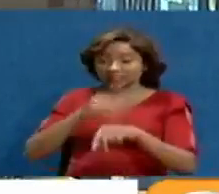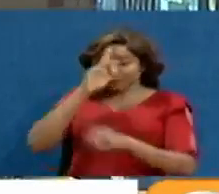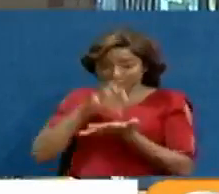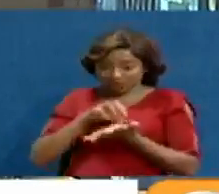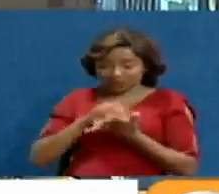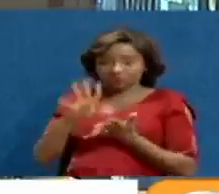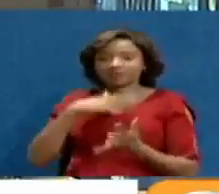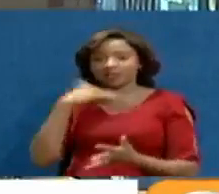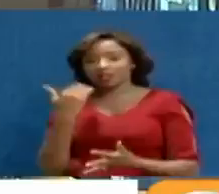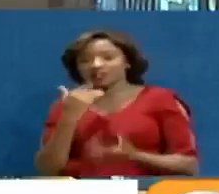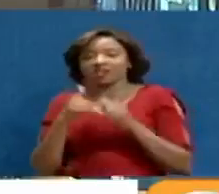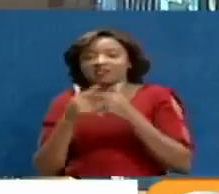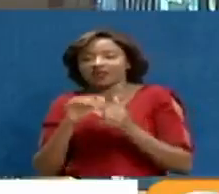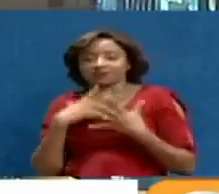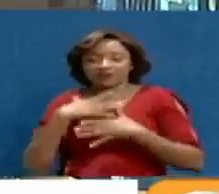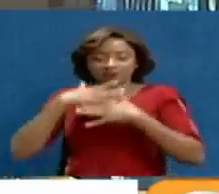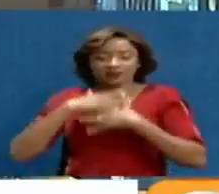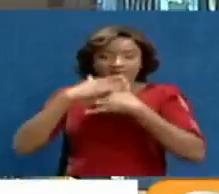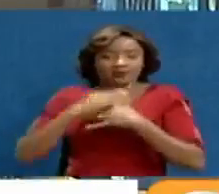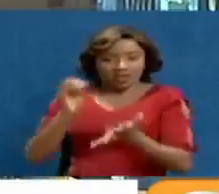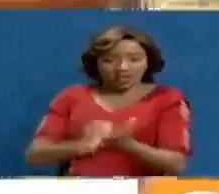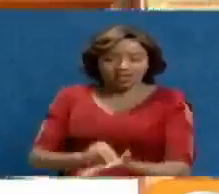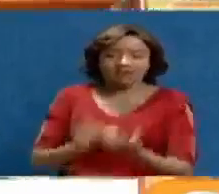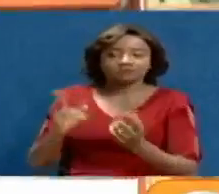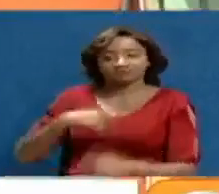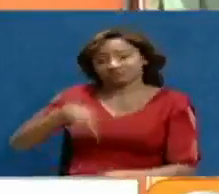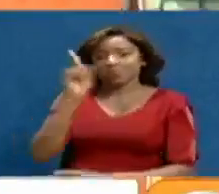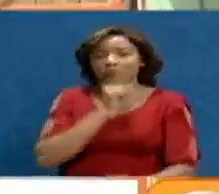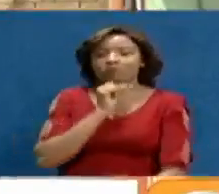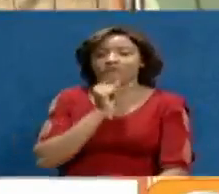cells and was released after regaining consciousness.